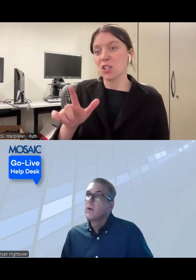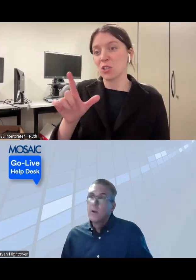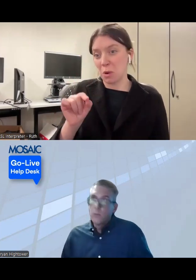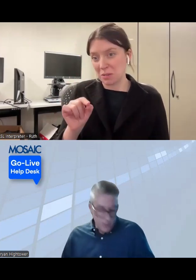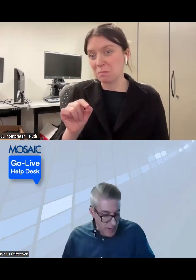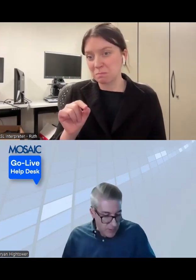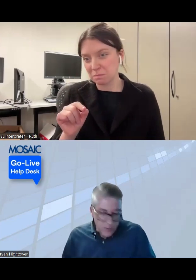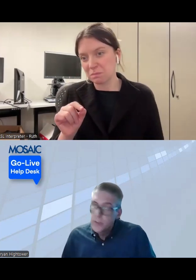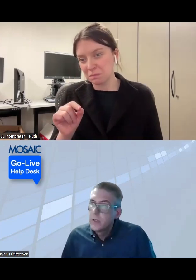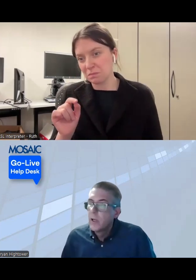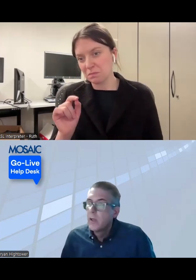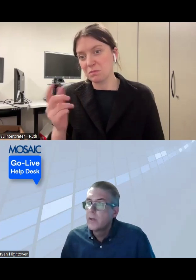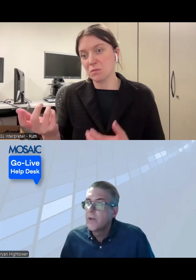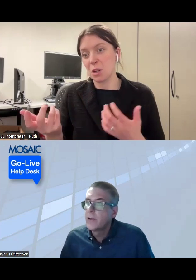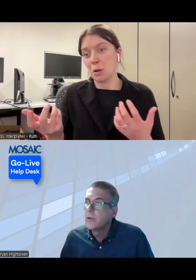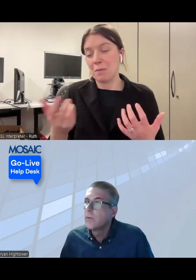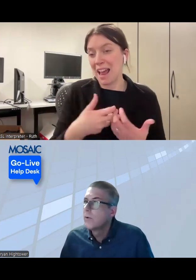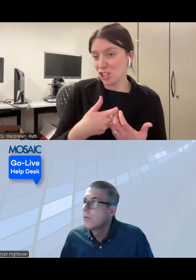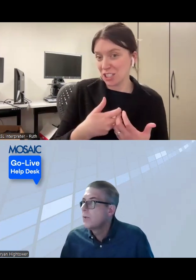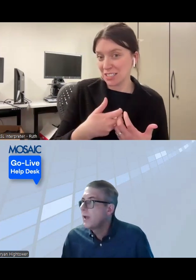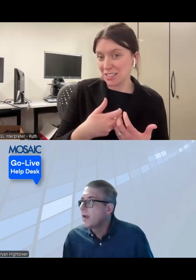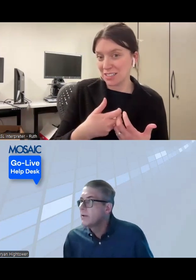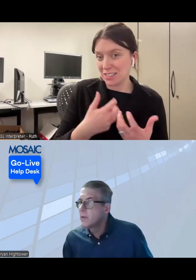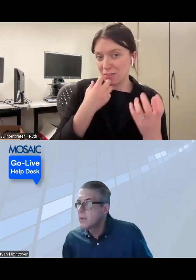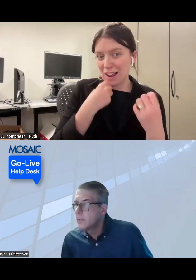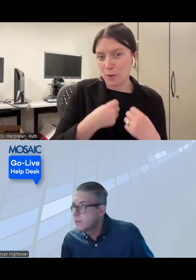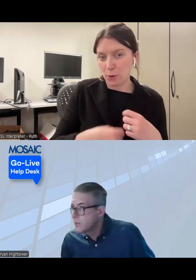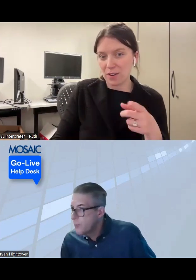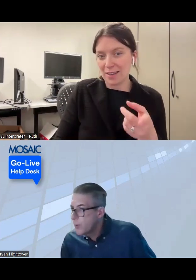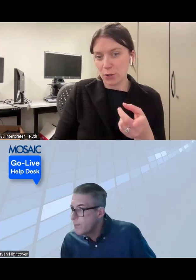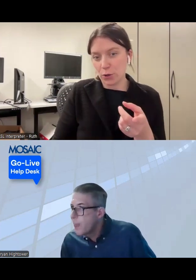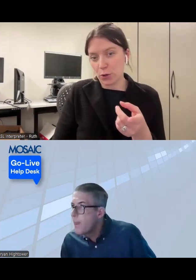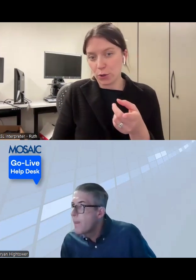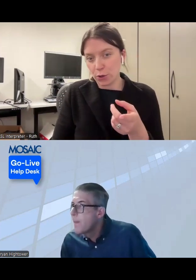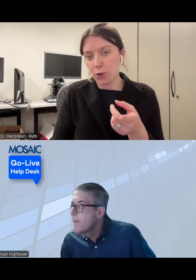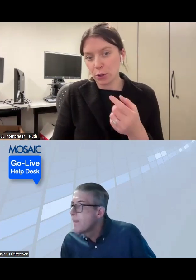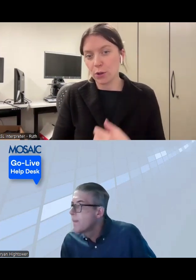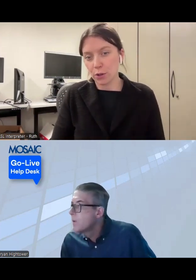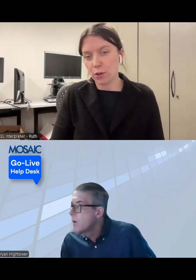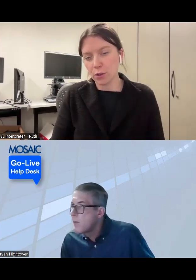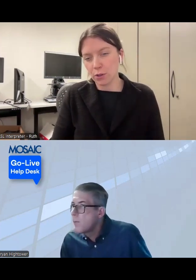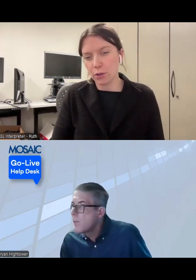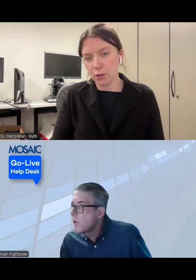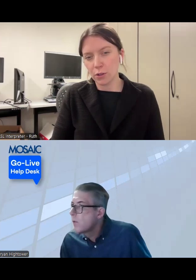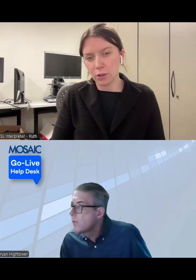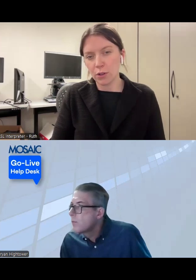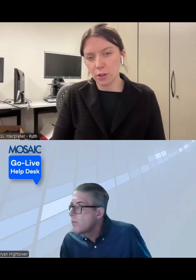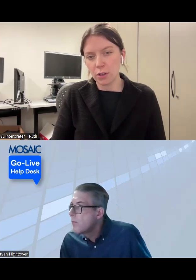cents, which matches the value we had in the report.